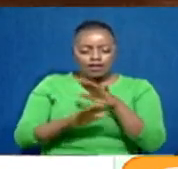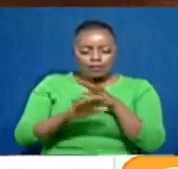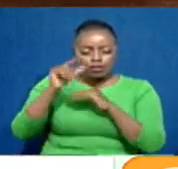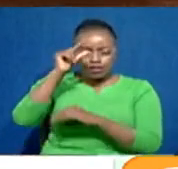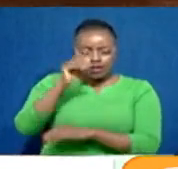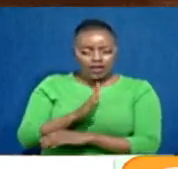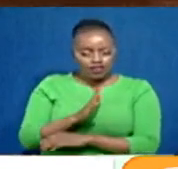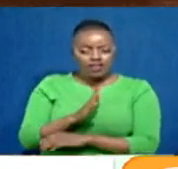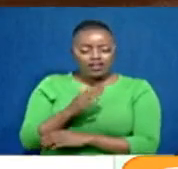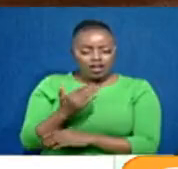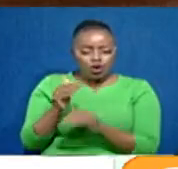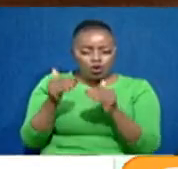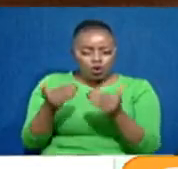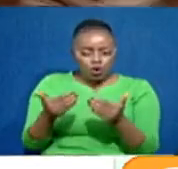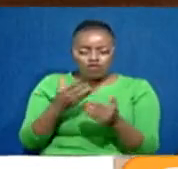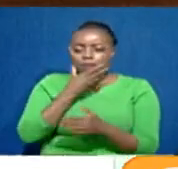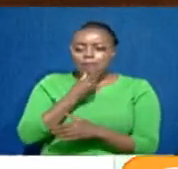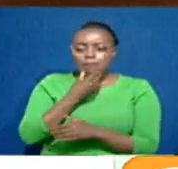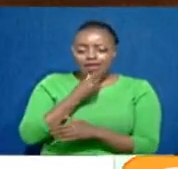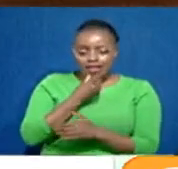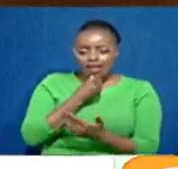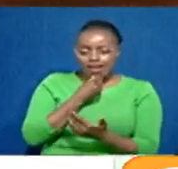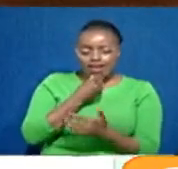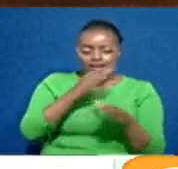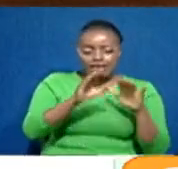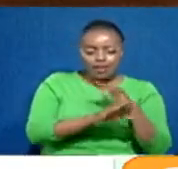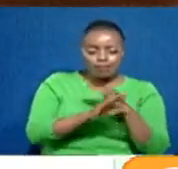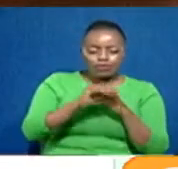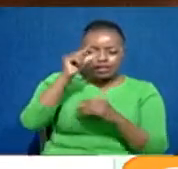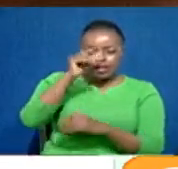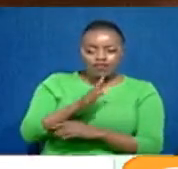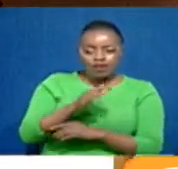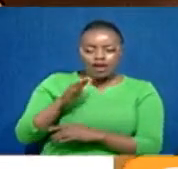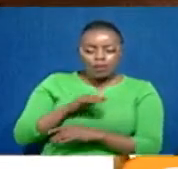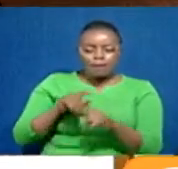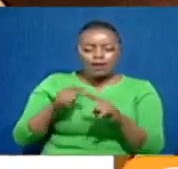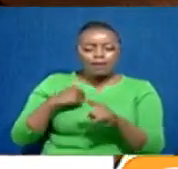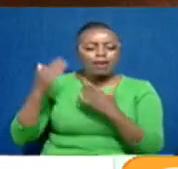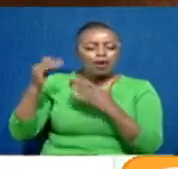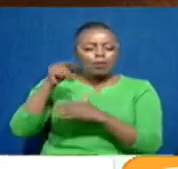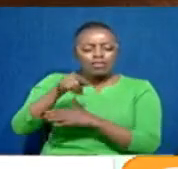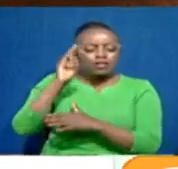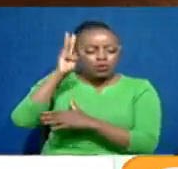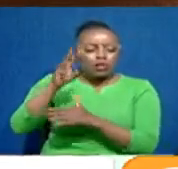governors, or male deputy governors where they're women. But I hope that this is going to be the trend.